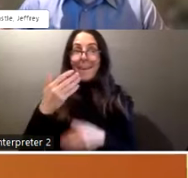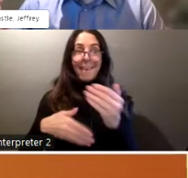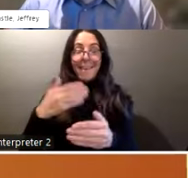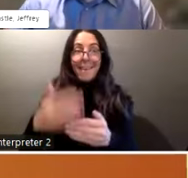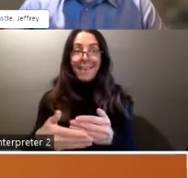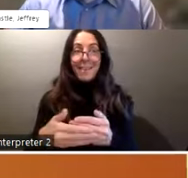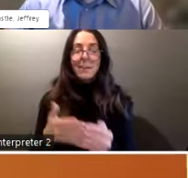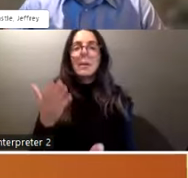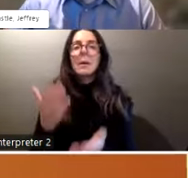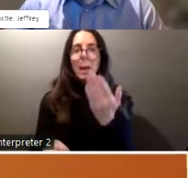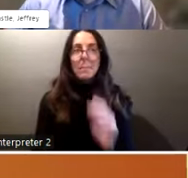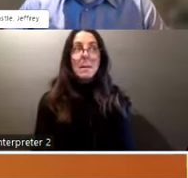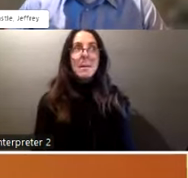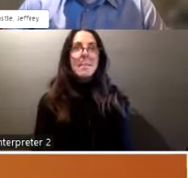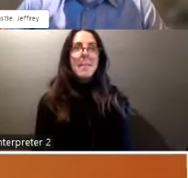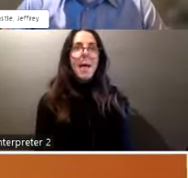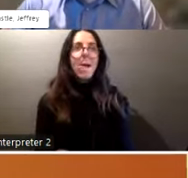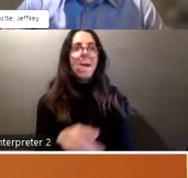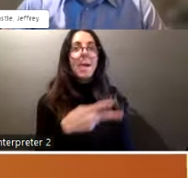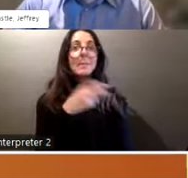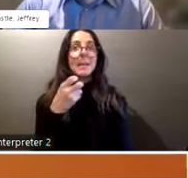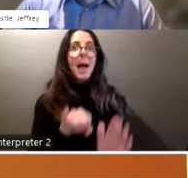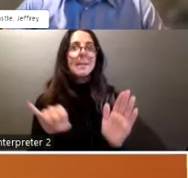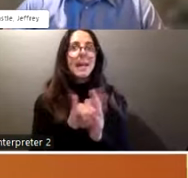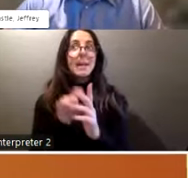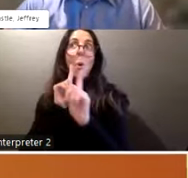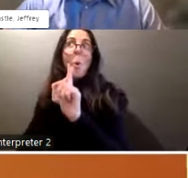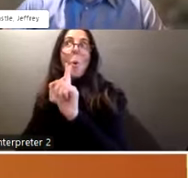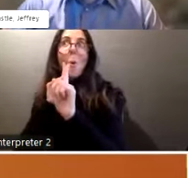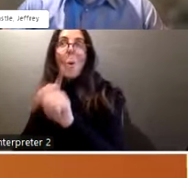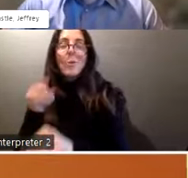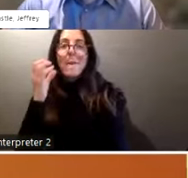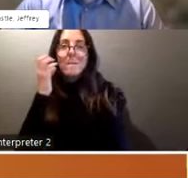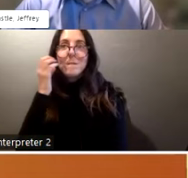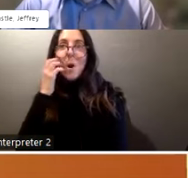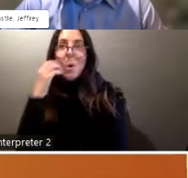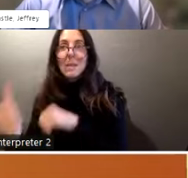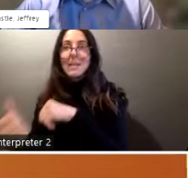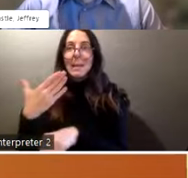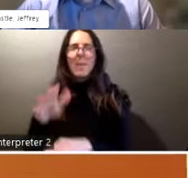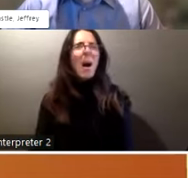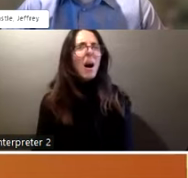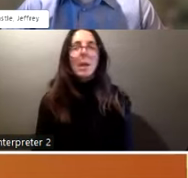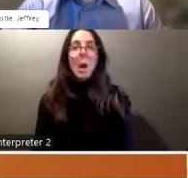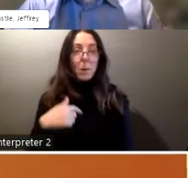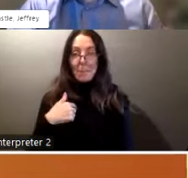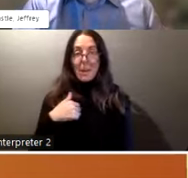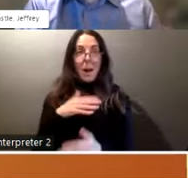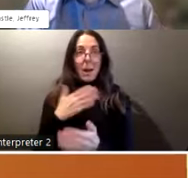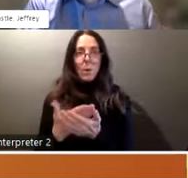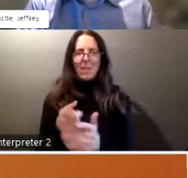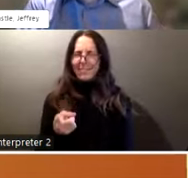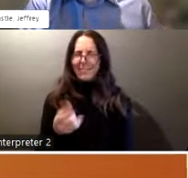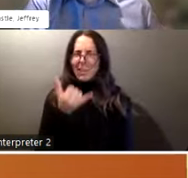may actually order a cell phone with your identity, get the cell phone shipped to your home, claim that it's not the right cell phone, give you an alternate address